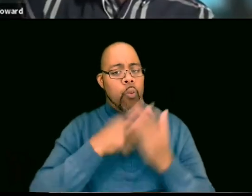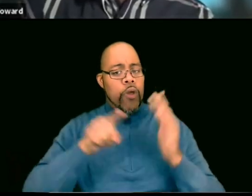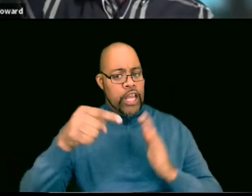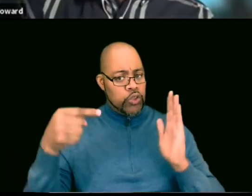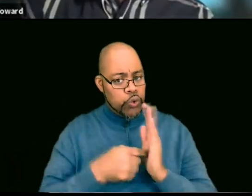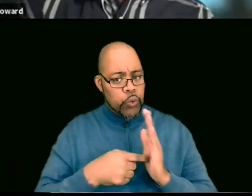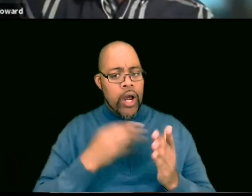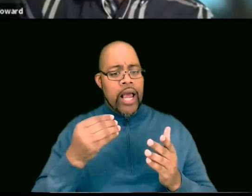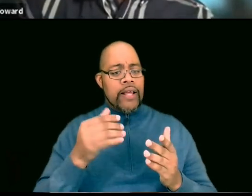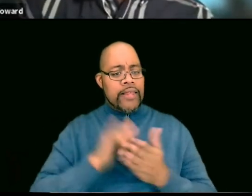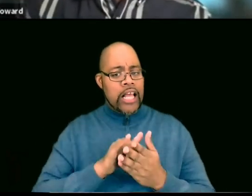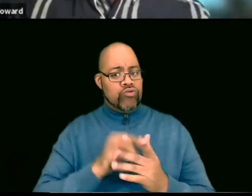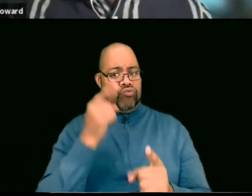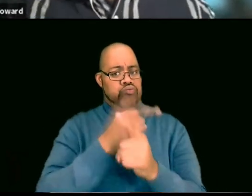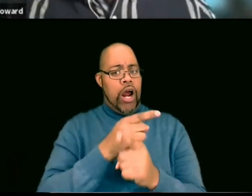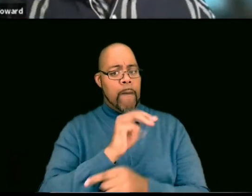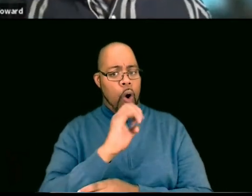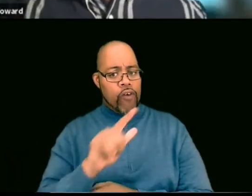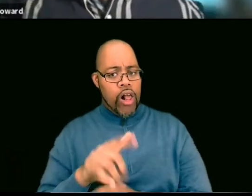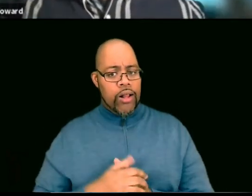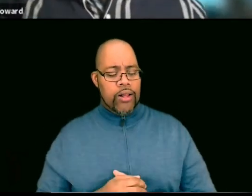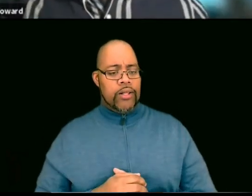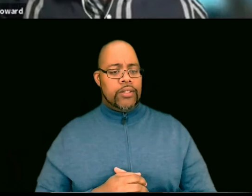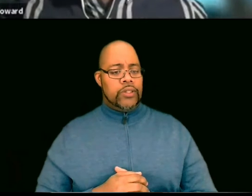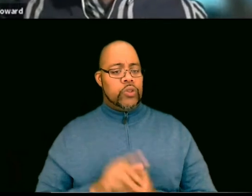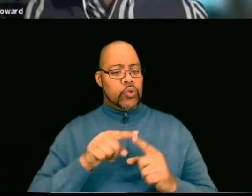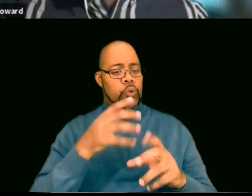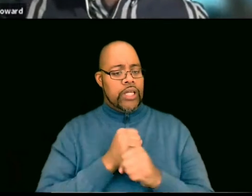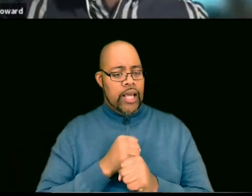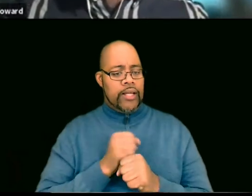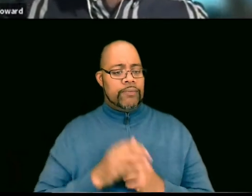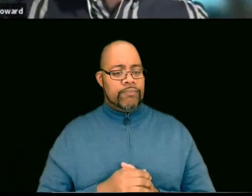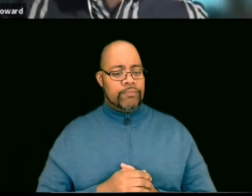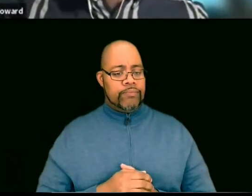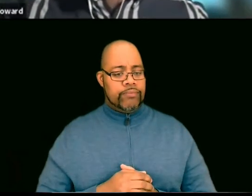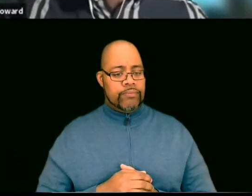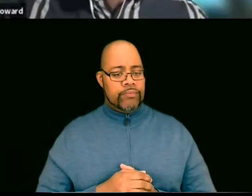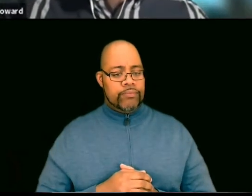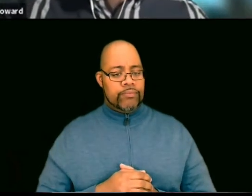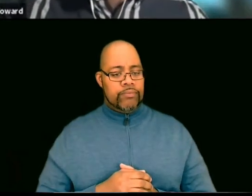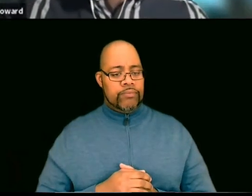what they are due, and it's morally right as well to get